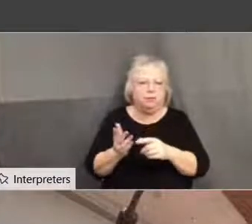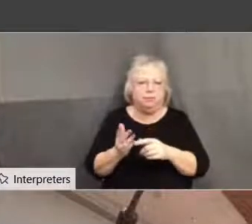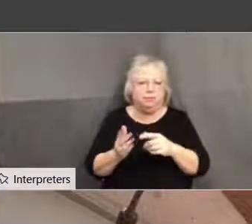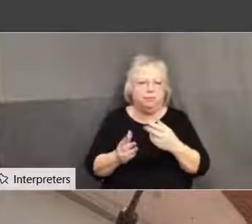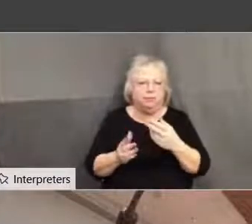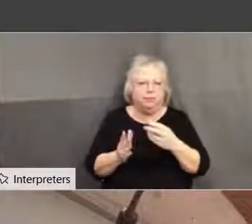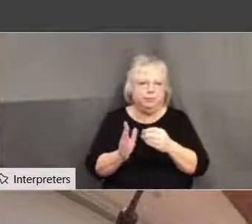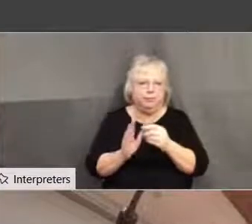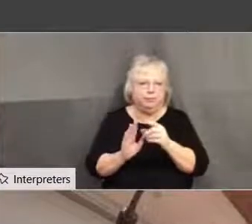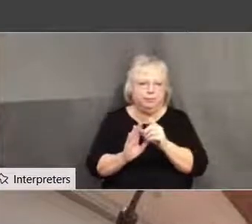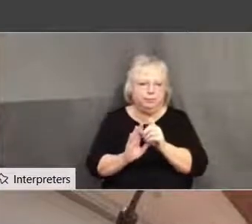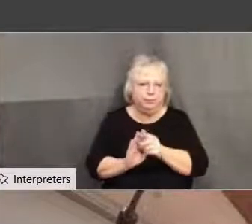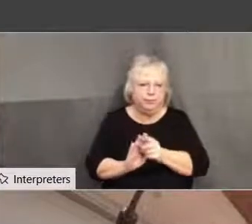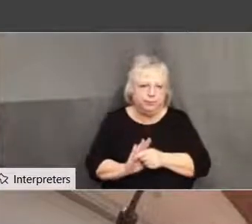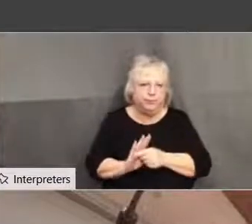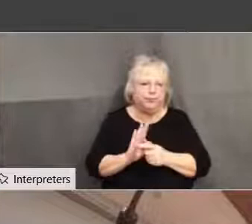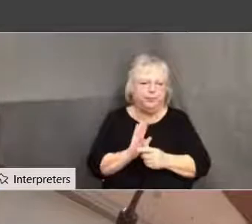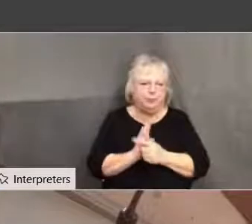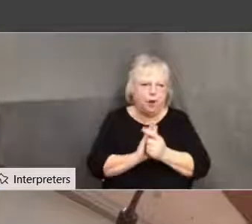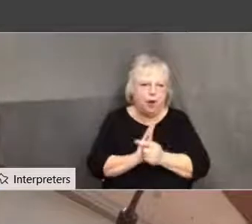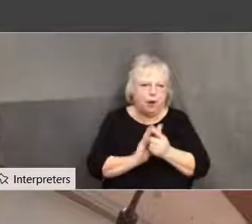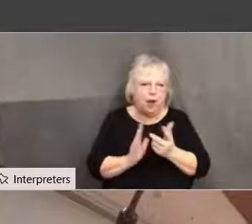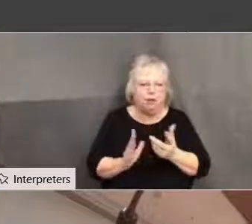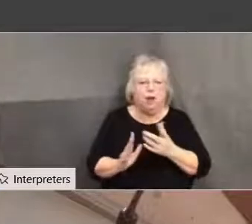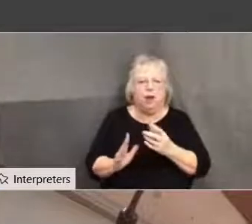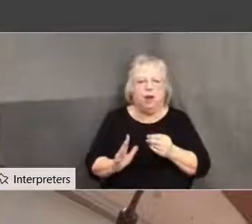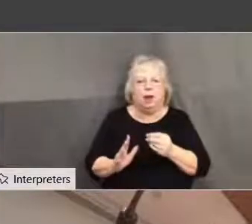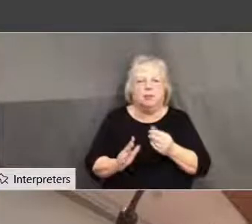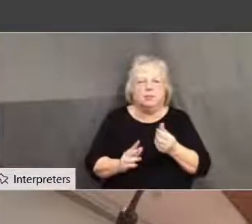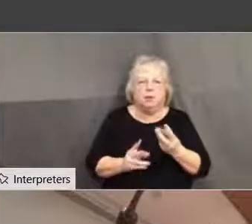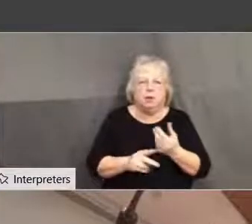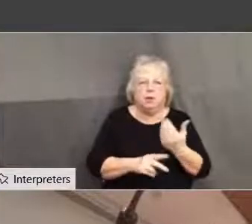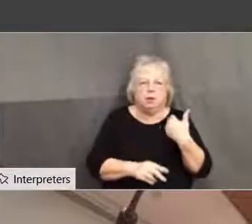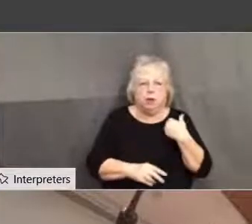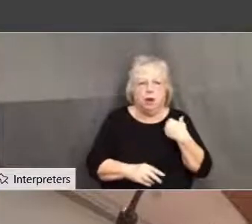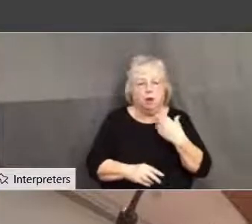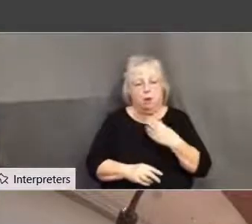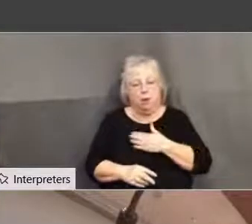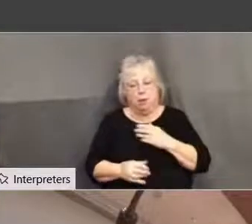ago. And my last question is,